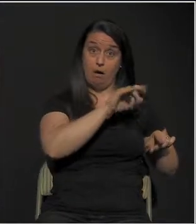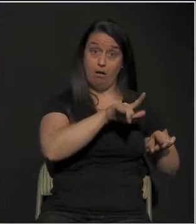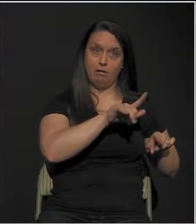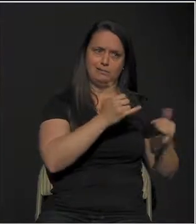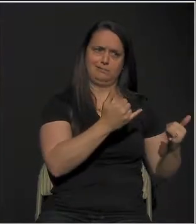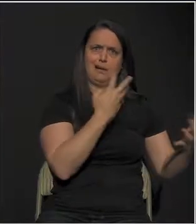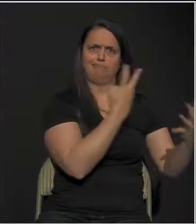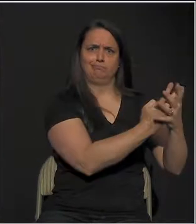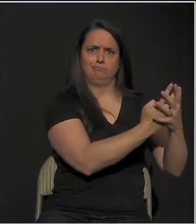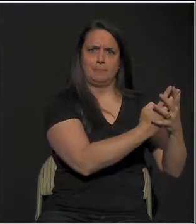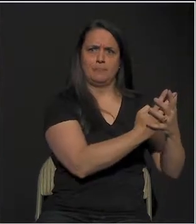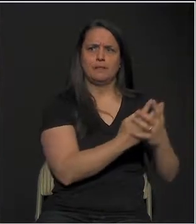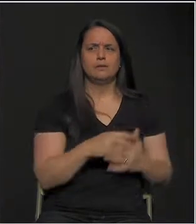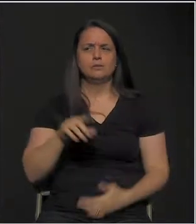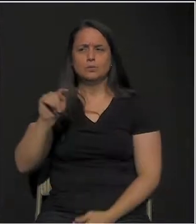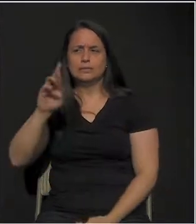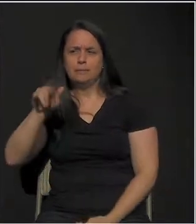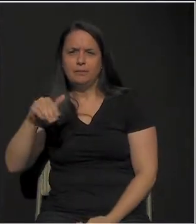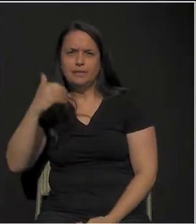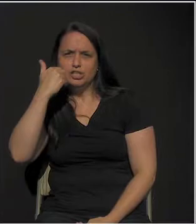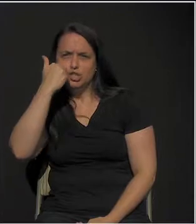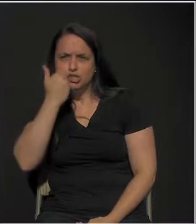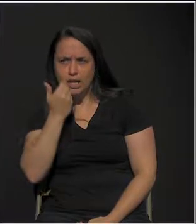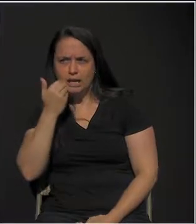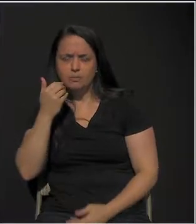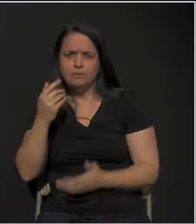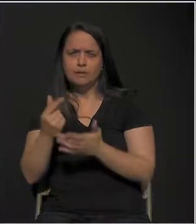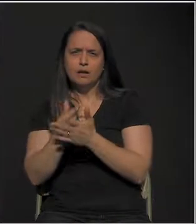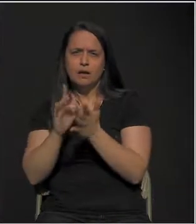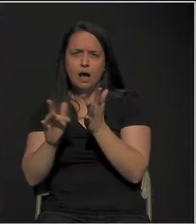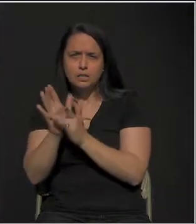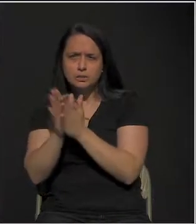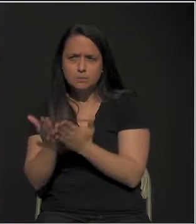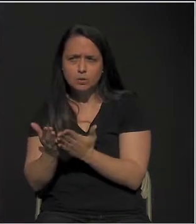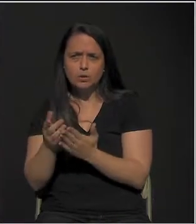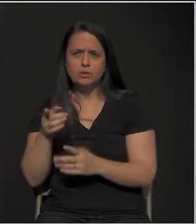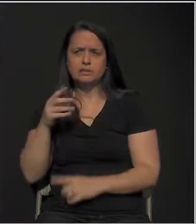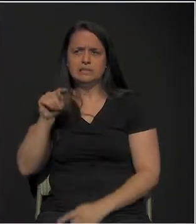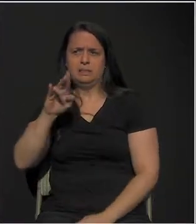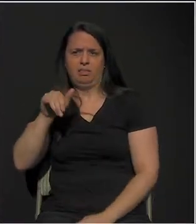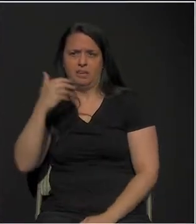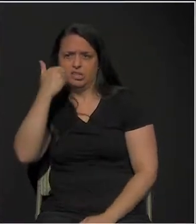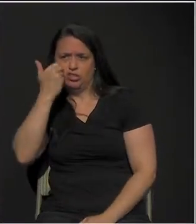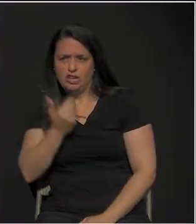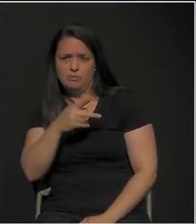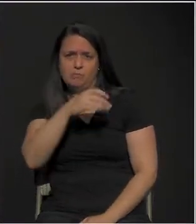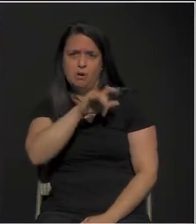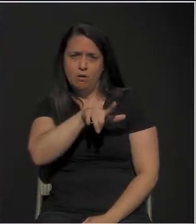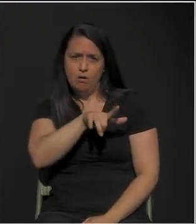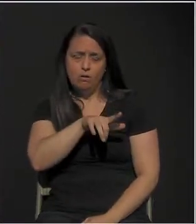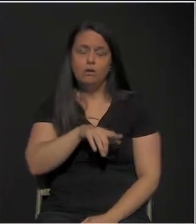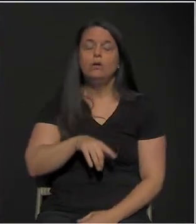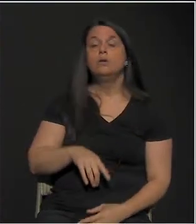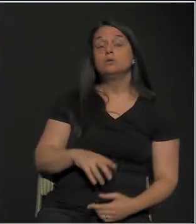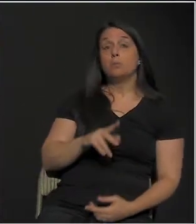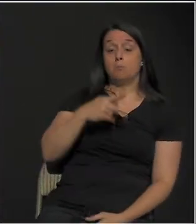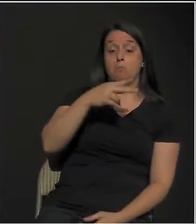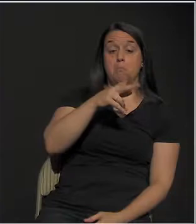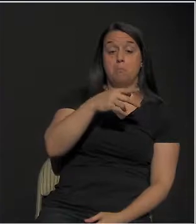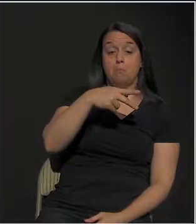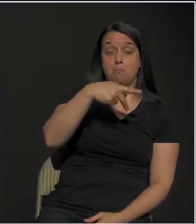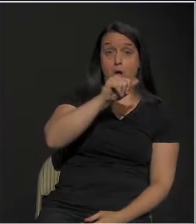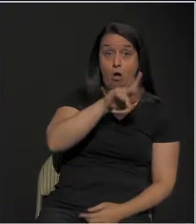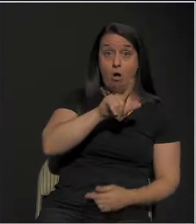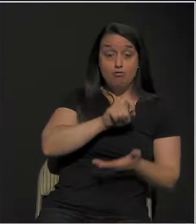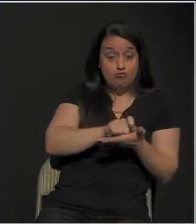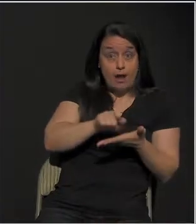is Timothy ashamed of the gospel? Is Timothy ashamed of Paul? This is where he's at. And so Paul writes to him, and he's trying to encourage him, and he's saying, hey, you